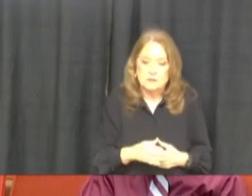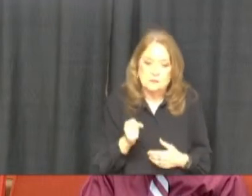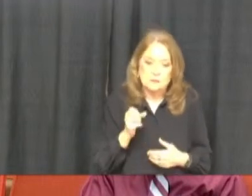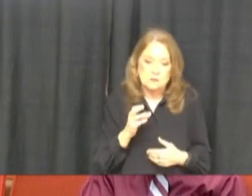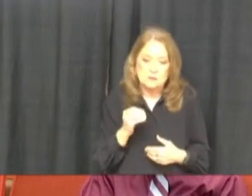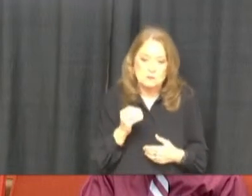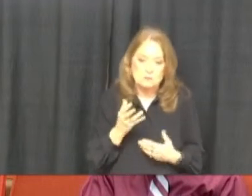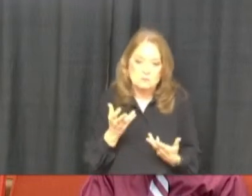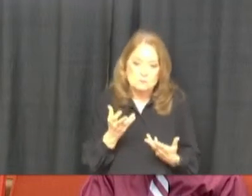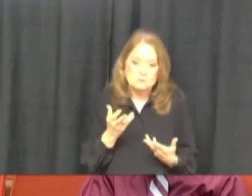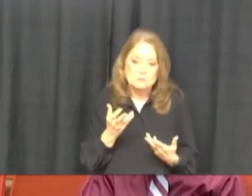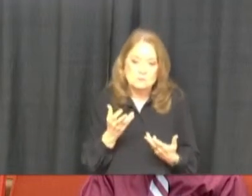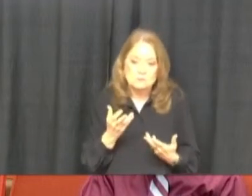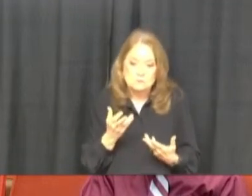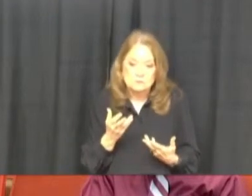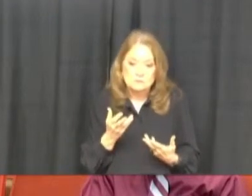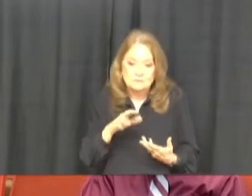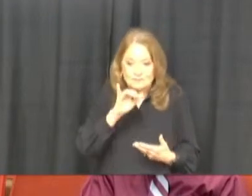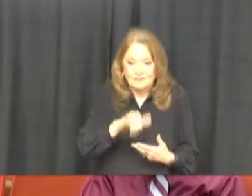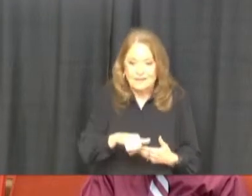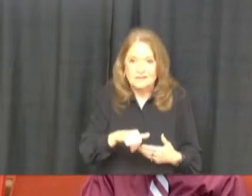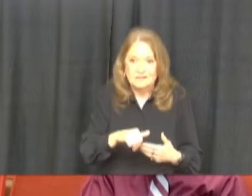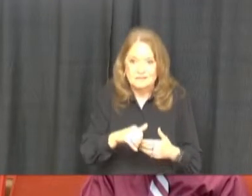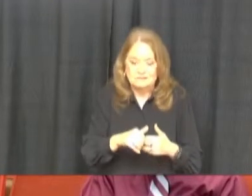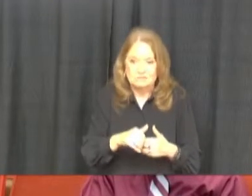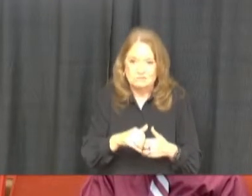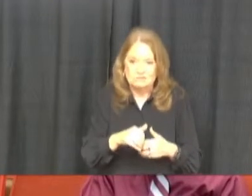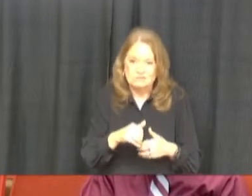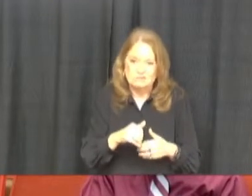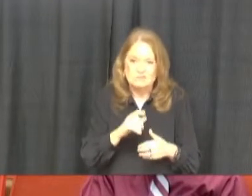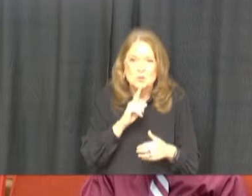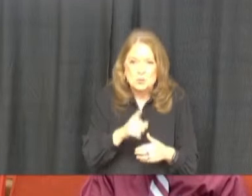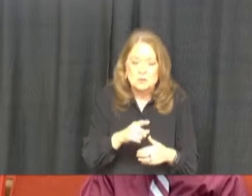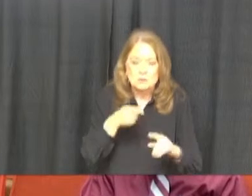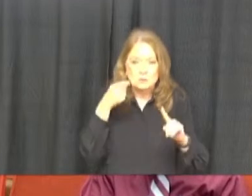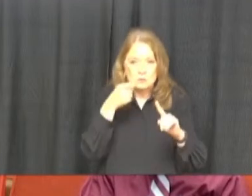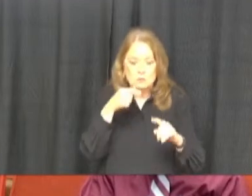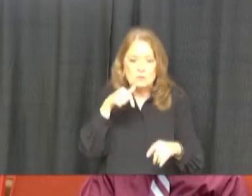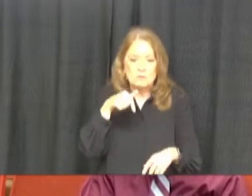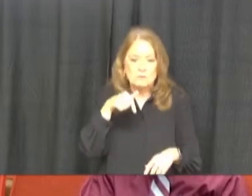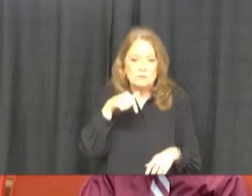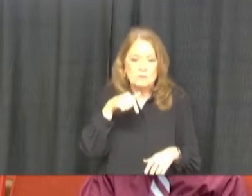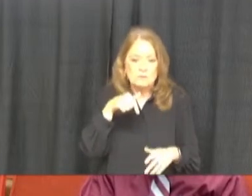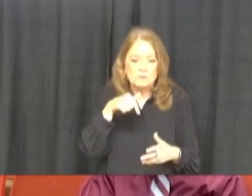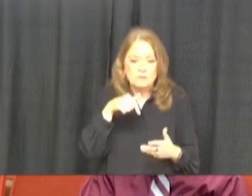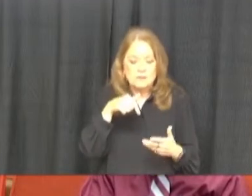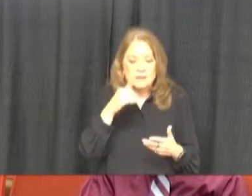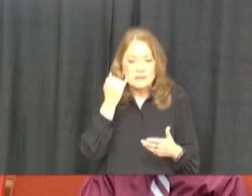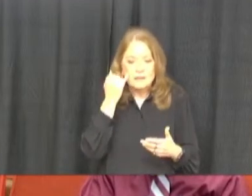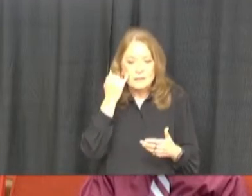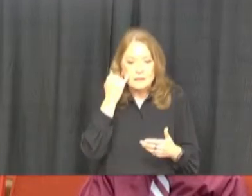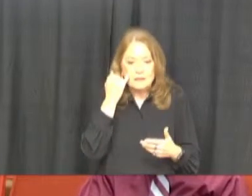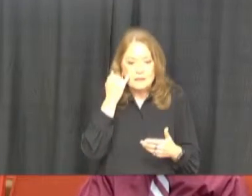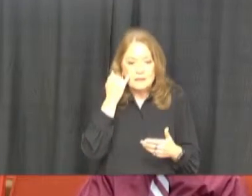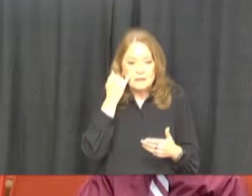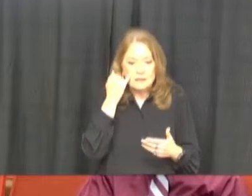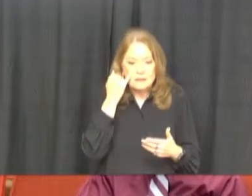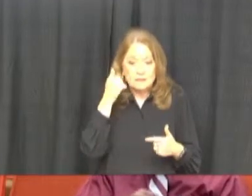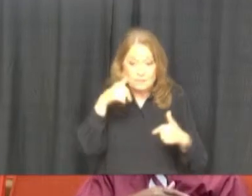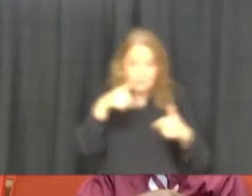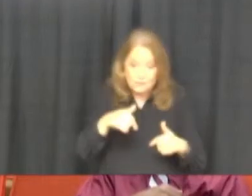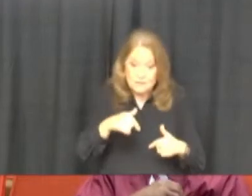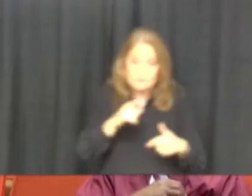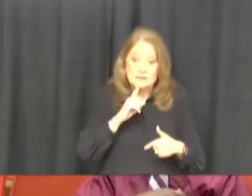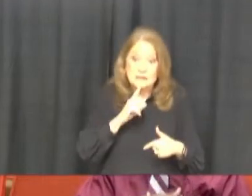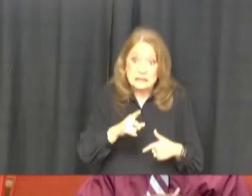So that's the primary goal. This is, if not the safest city in the state,